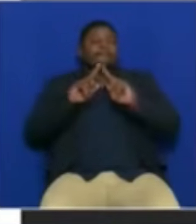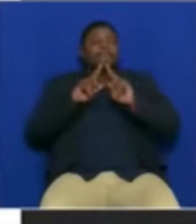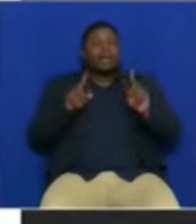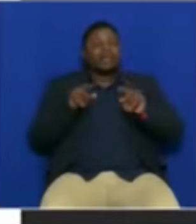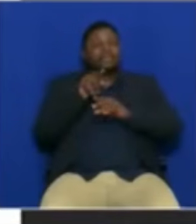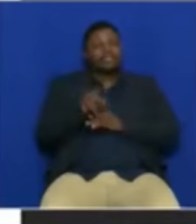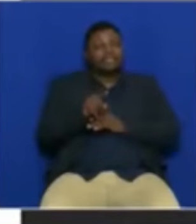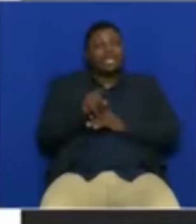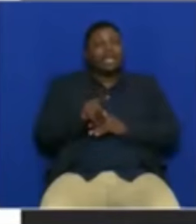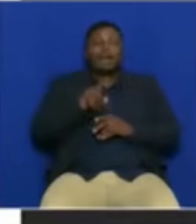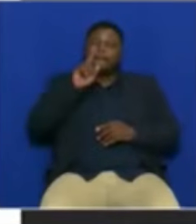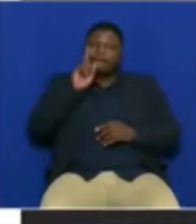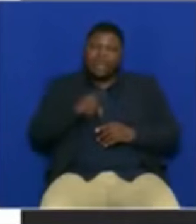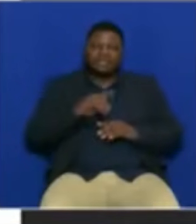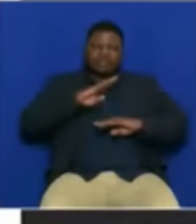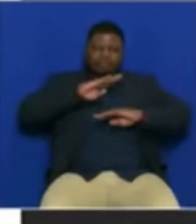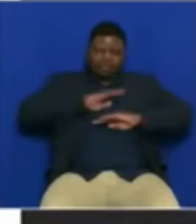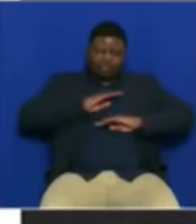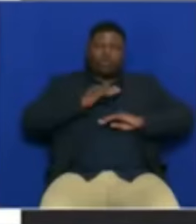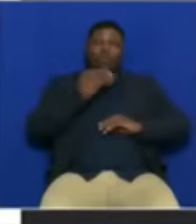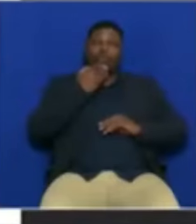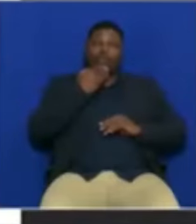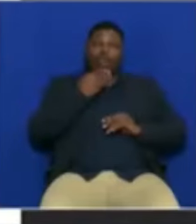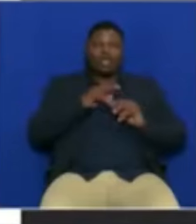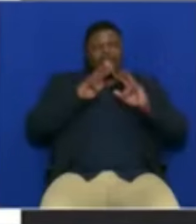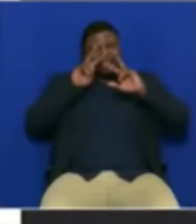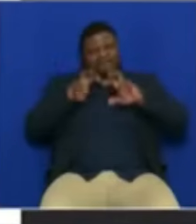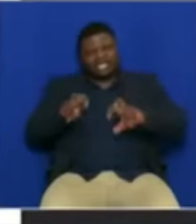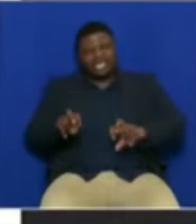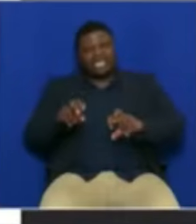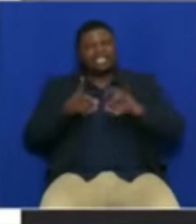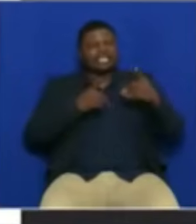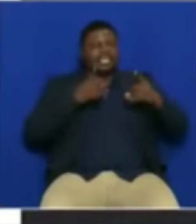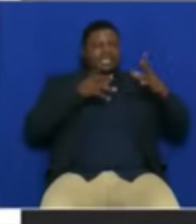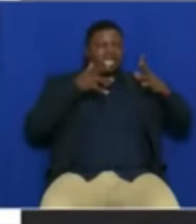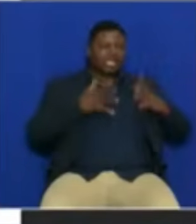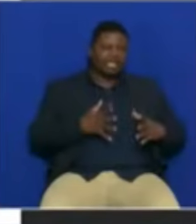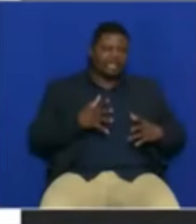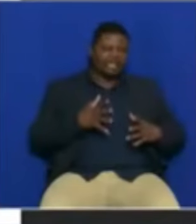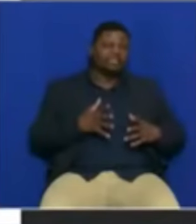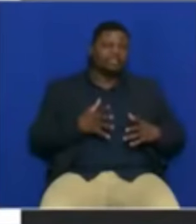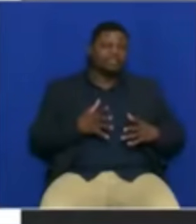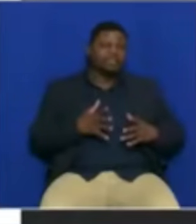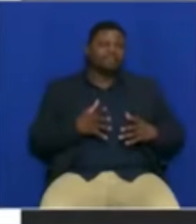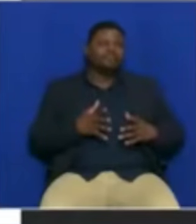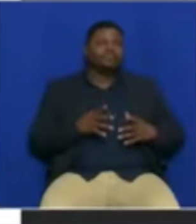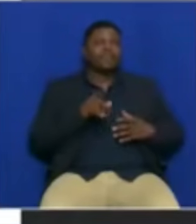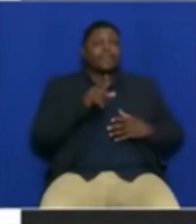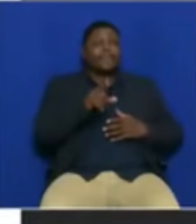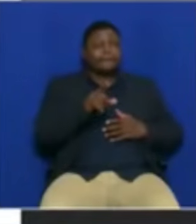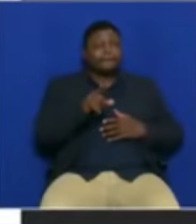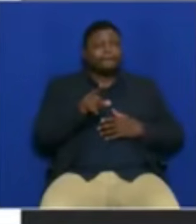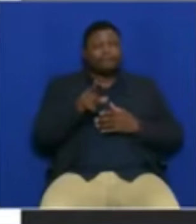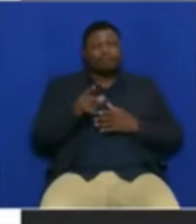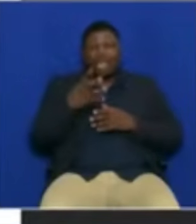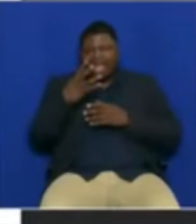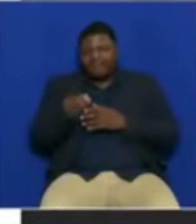the investigating director that there was reason to suspect?